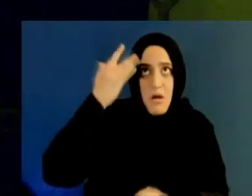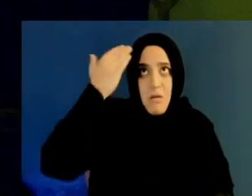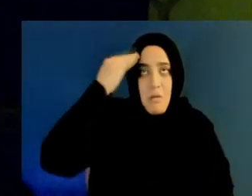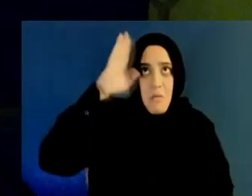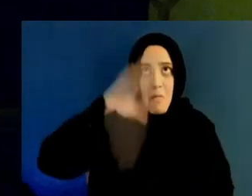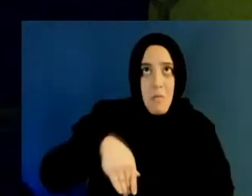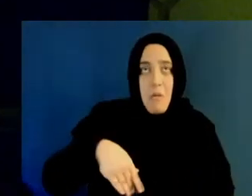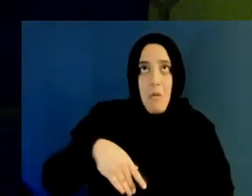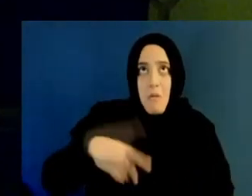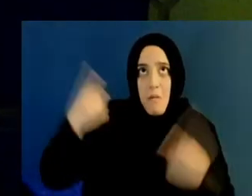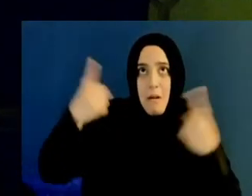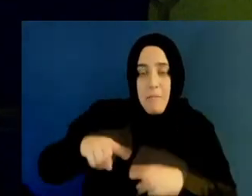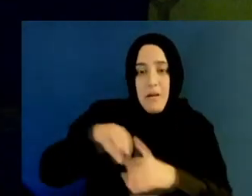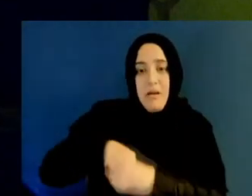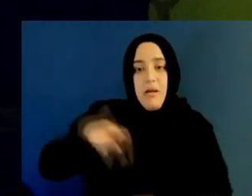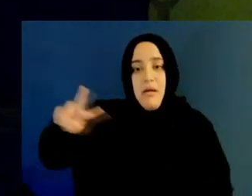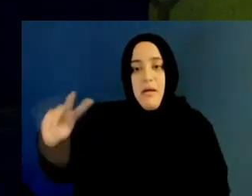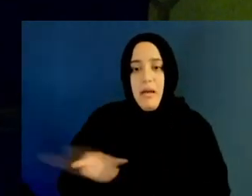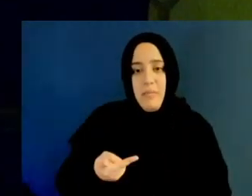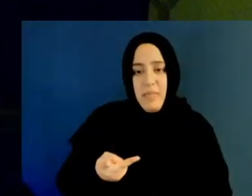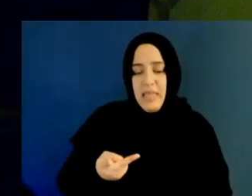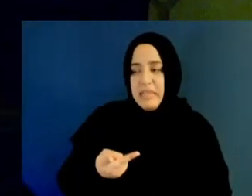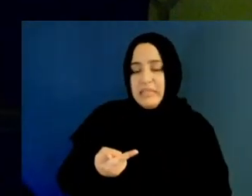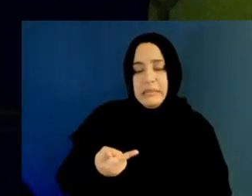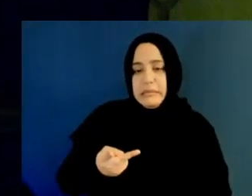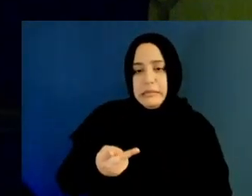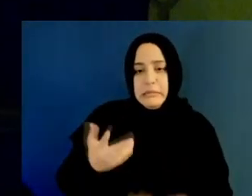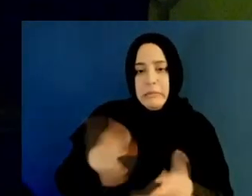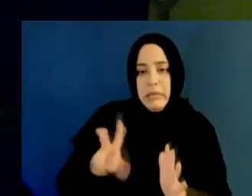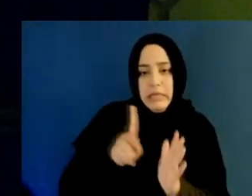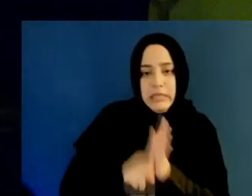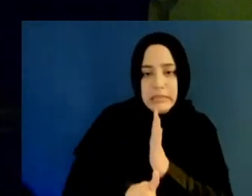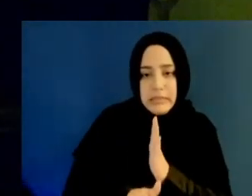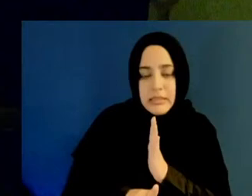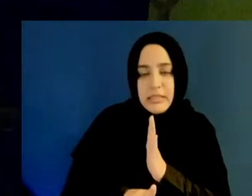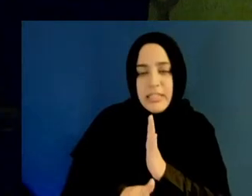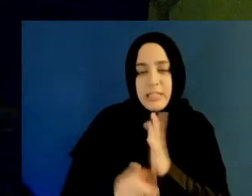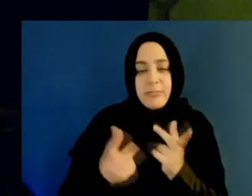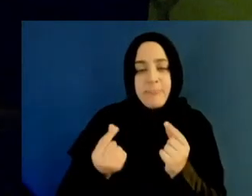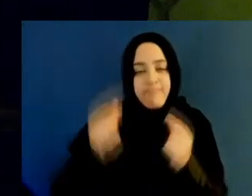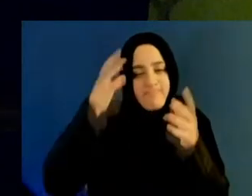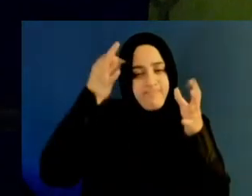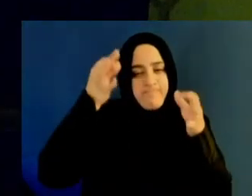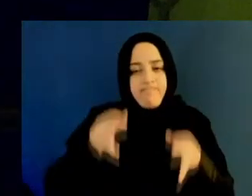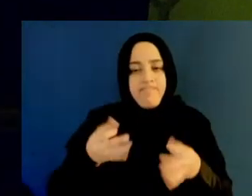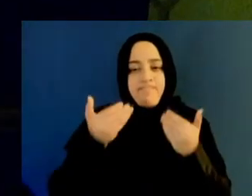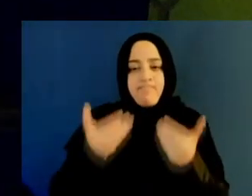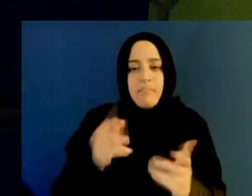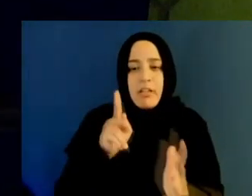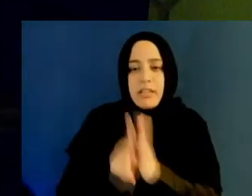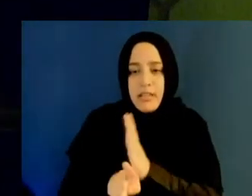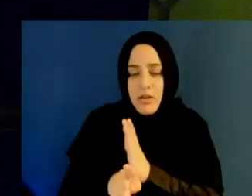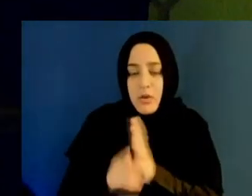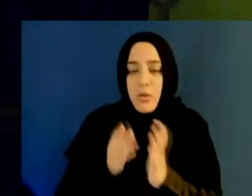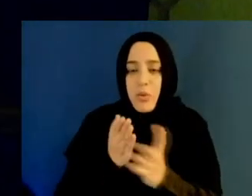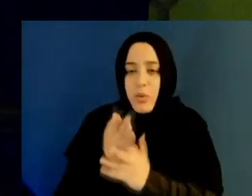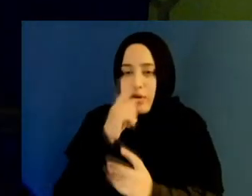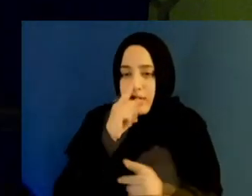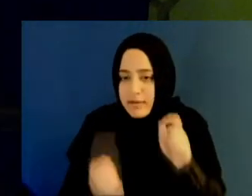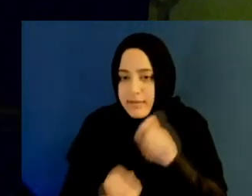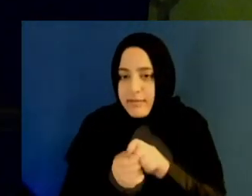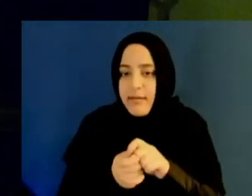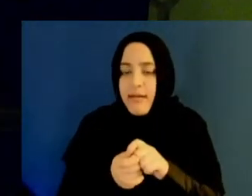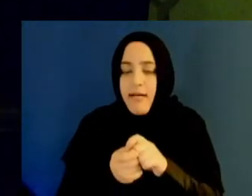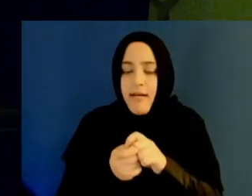Karbala. So they decided to kill him through trickery and through silence by administering